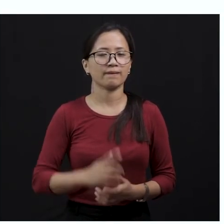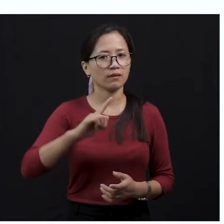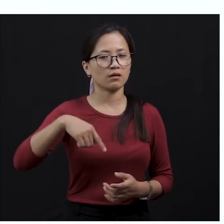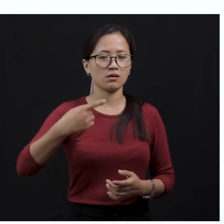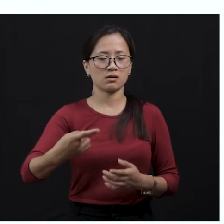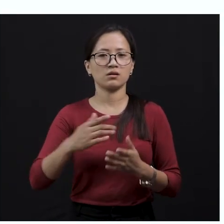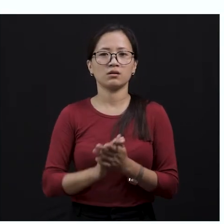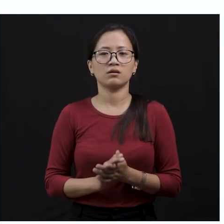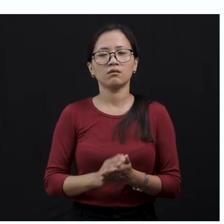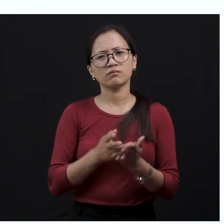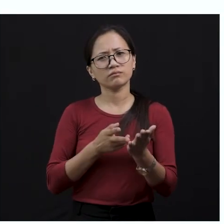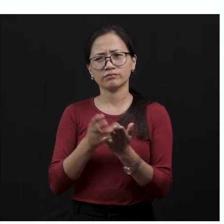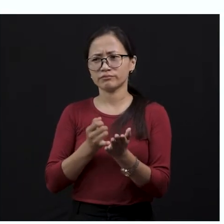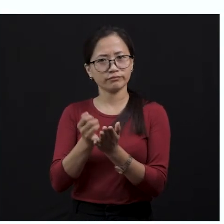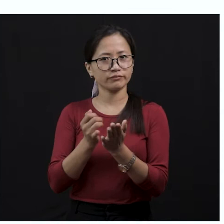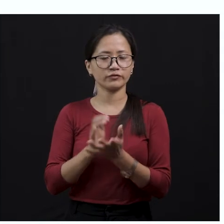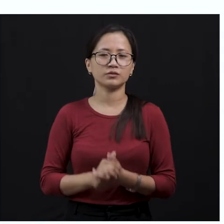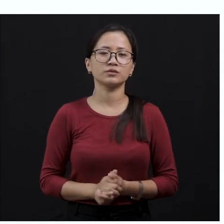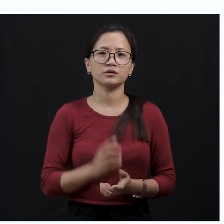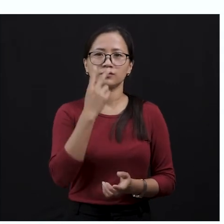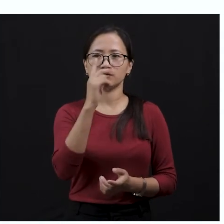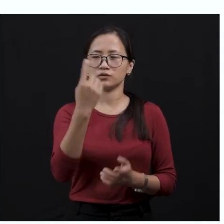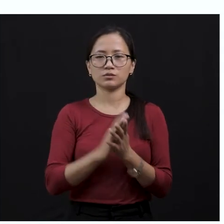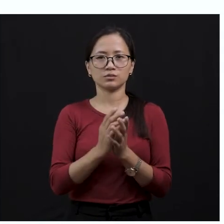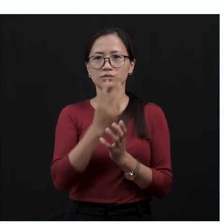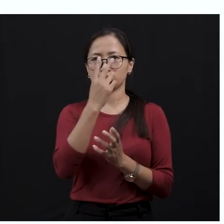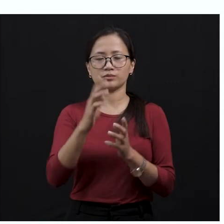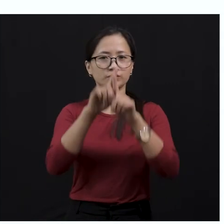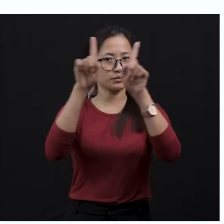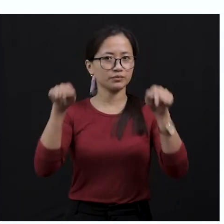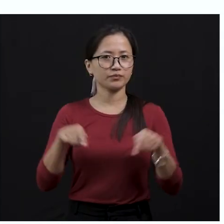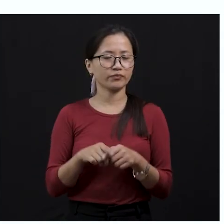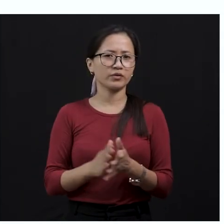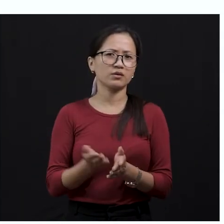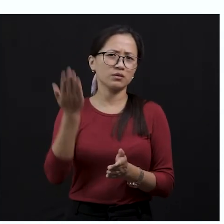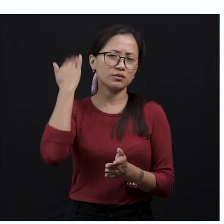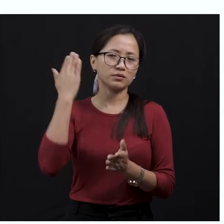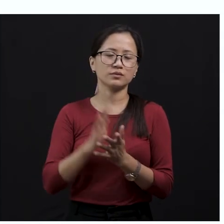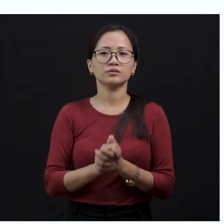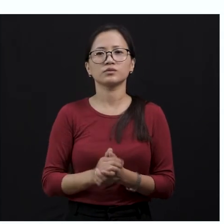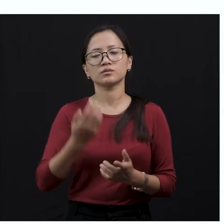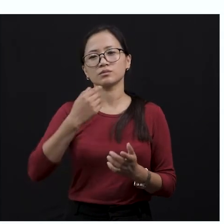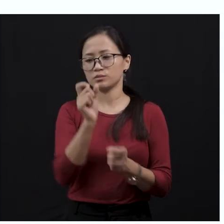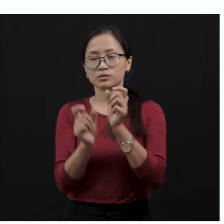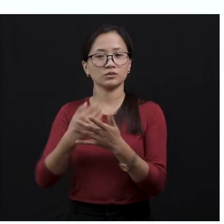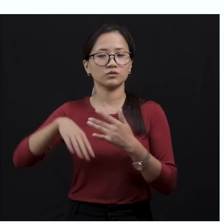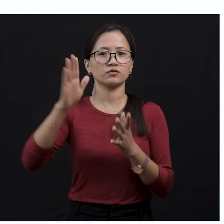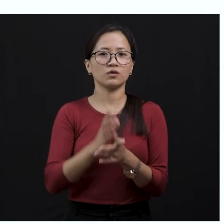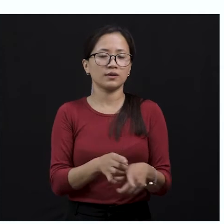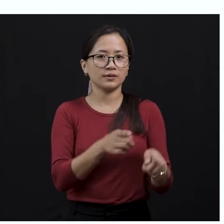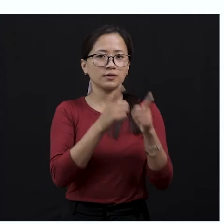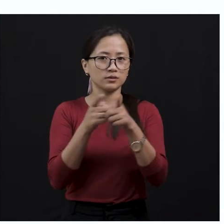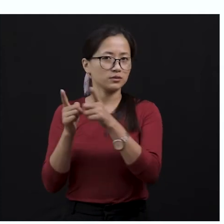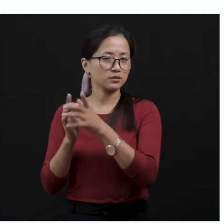Next is farming. So in the first picture, you see that the early people, they are going for hunting, right? And